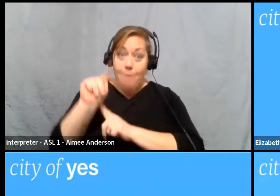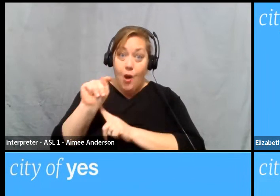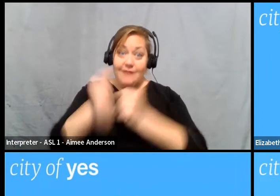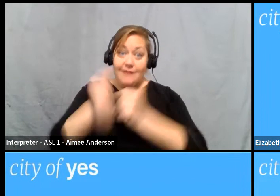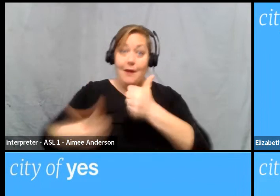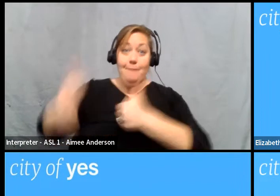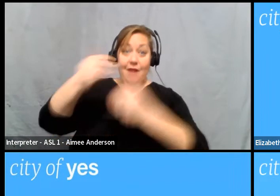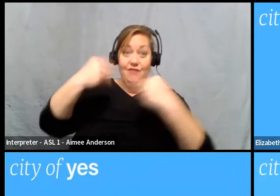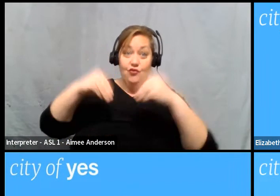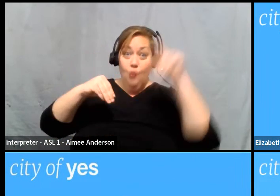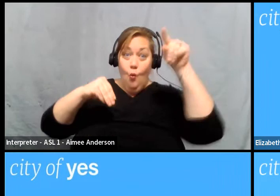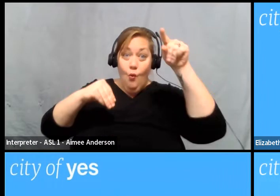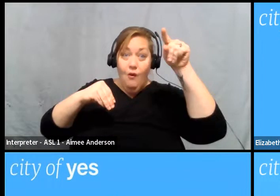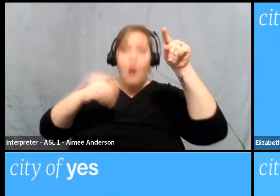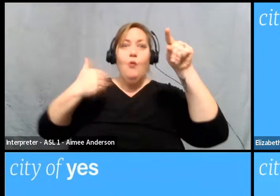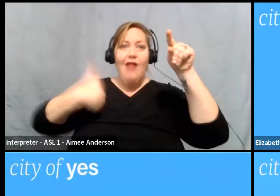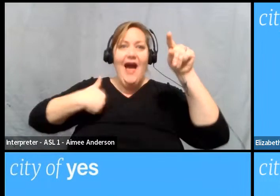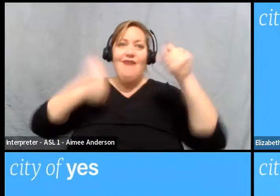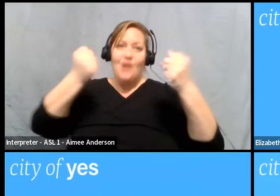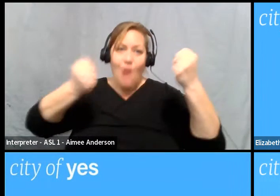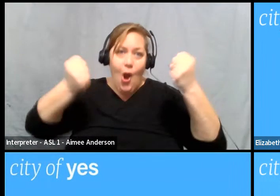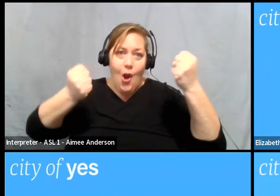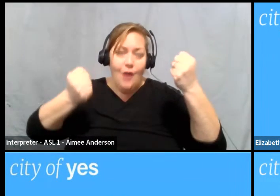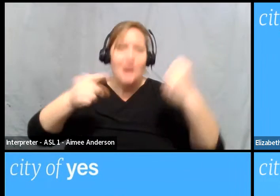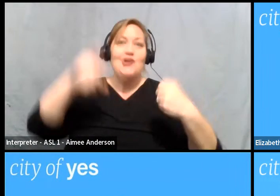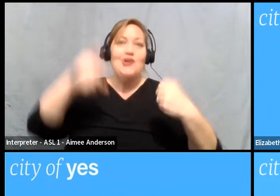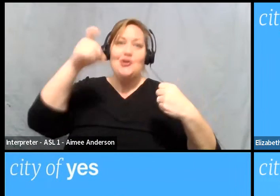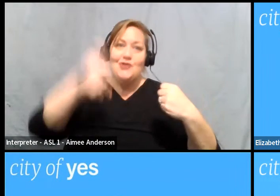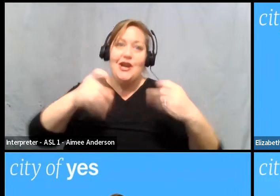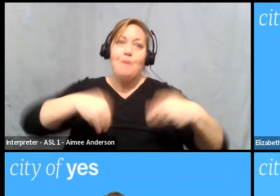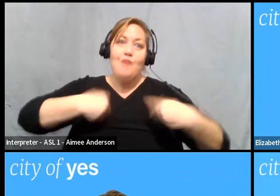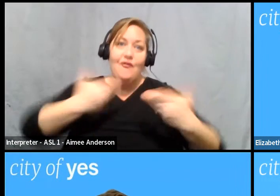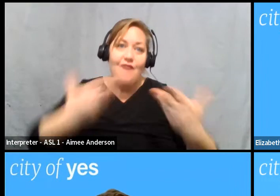stores are going to own cars. You have to provide for the parking.